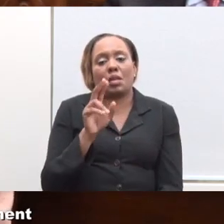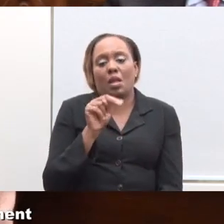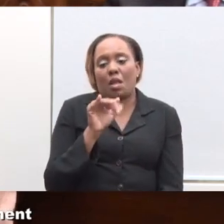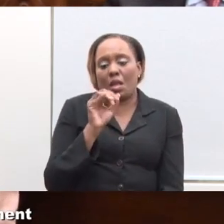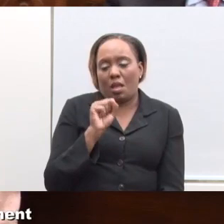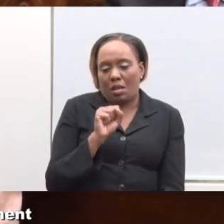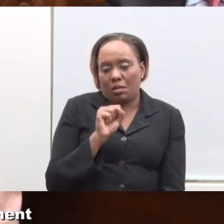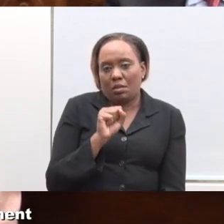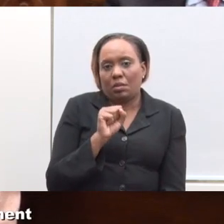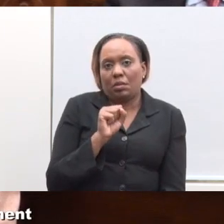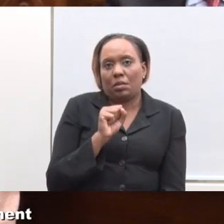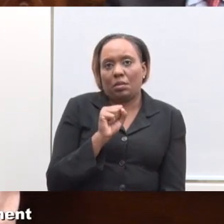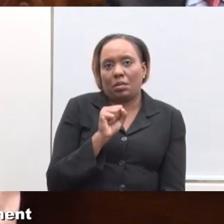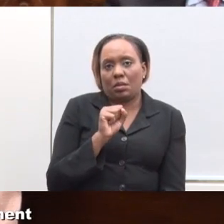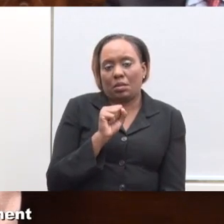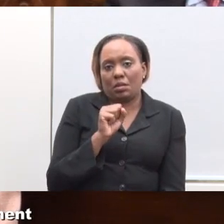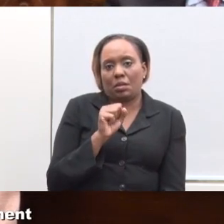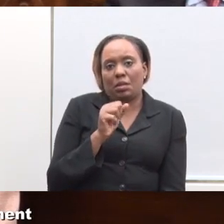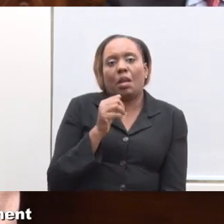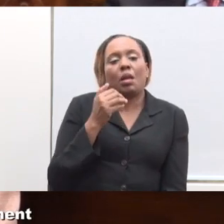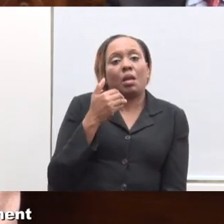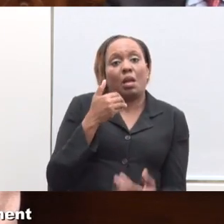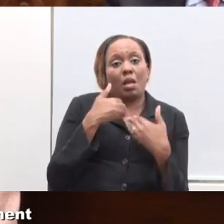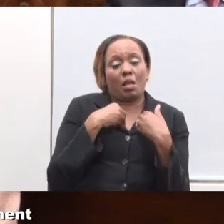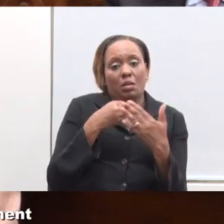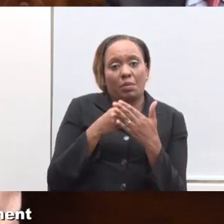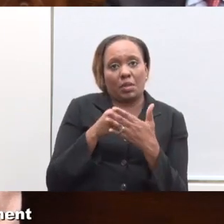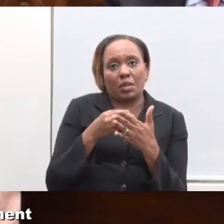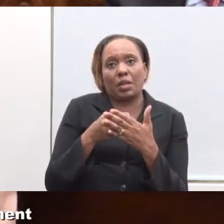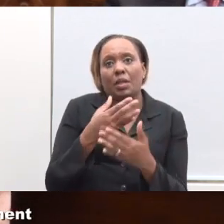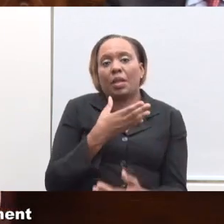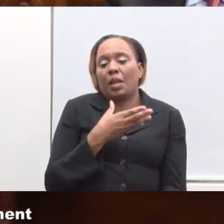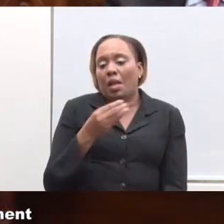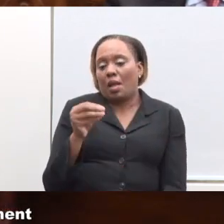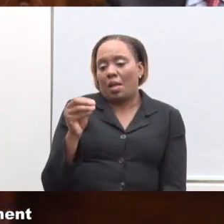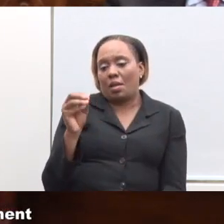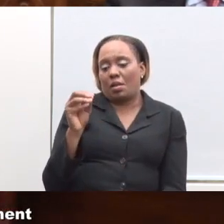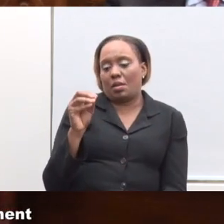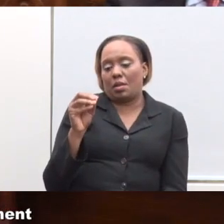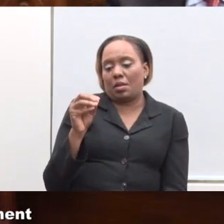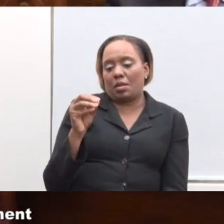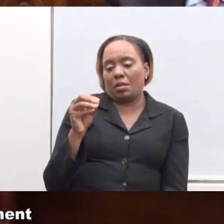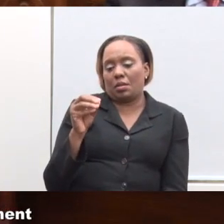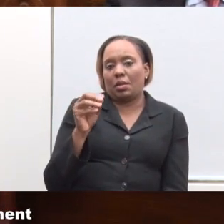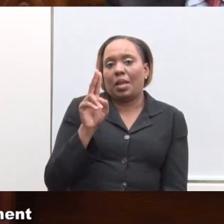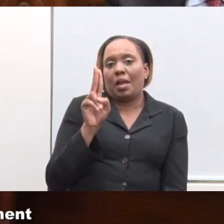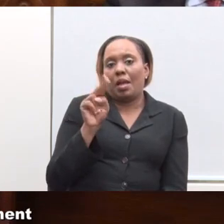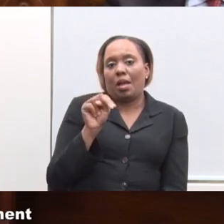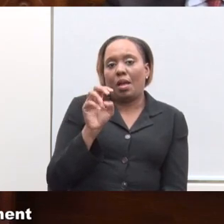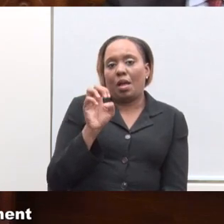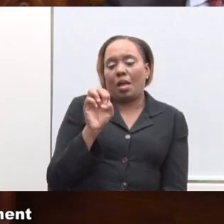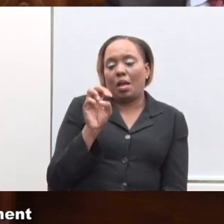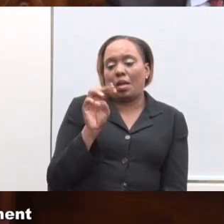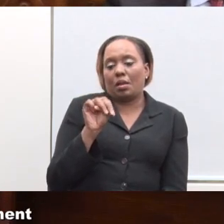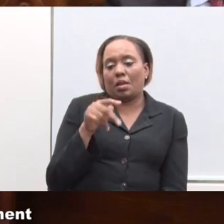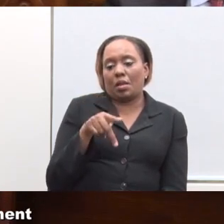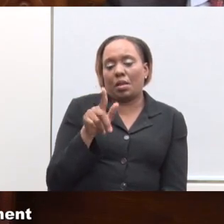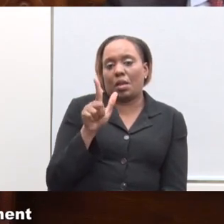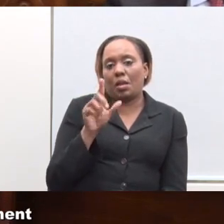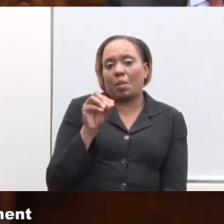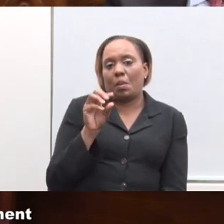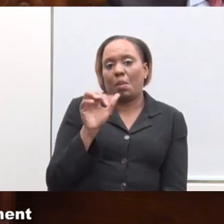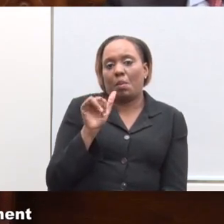Fund has $19 million. My officials and I have already discussed that if push comes to